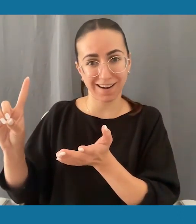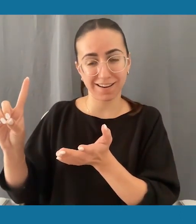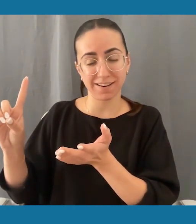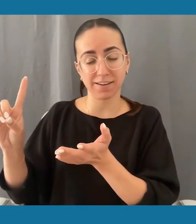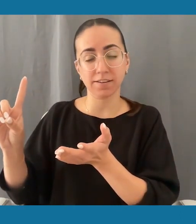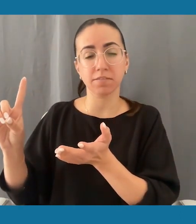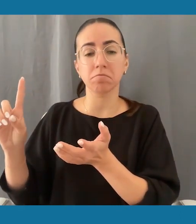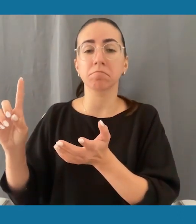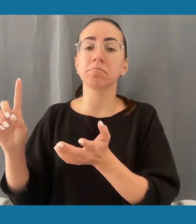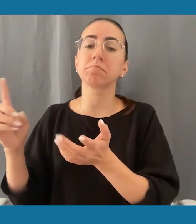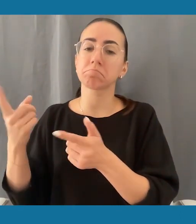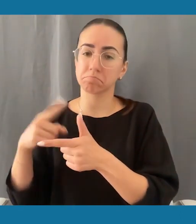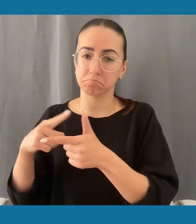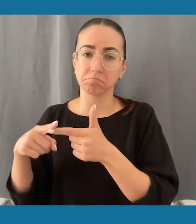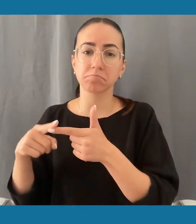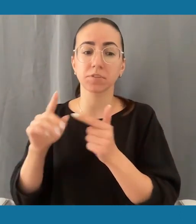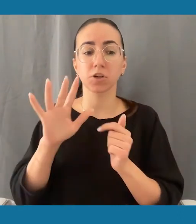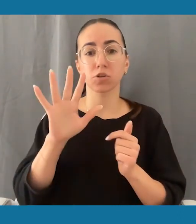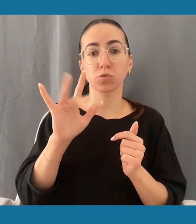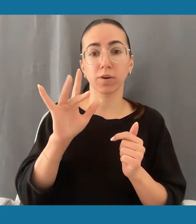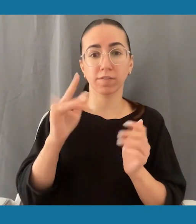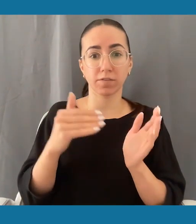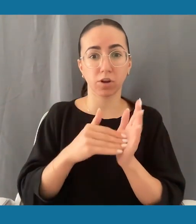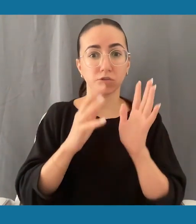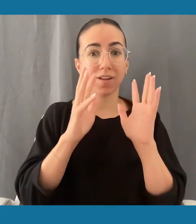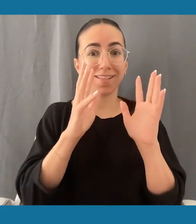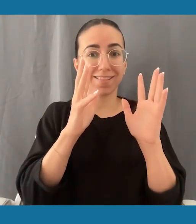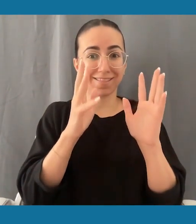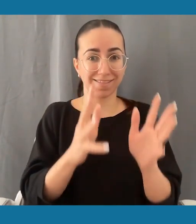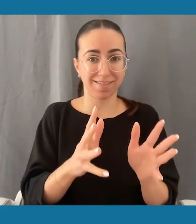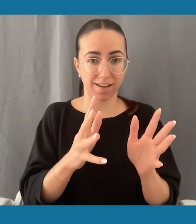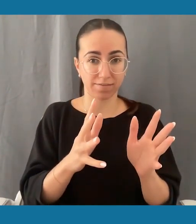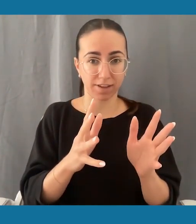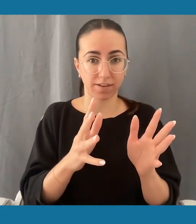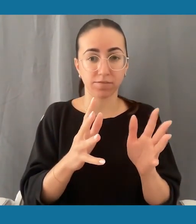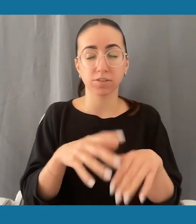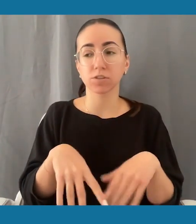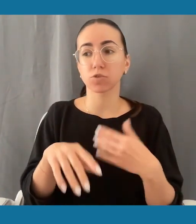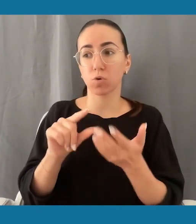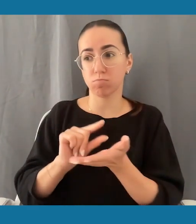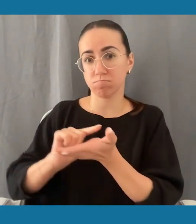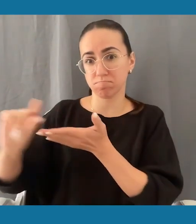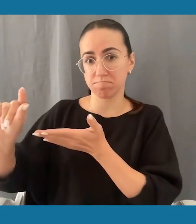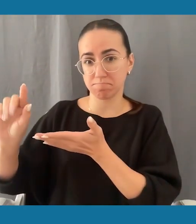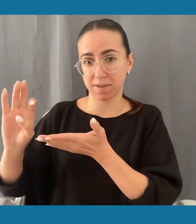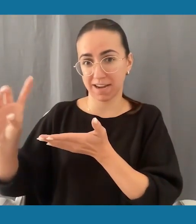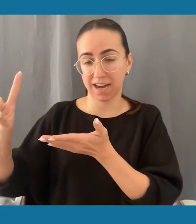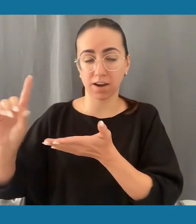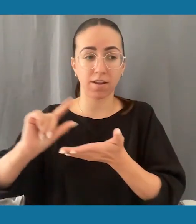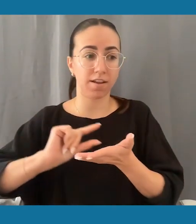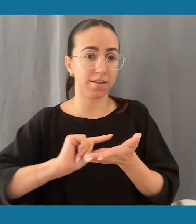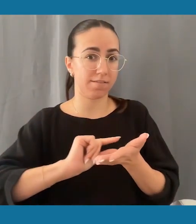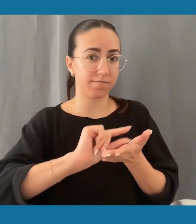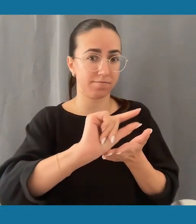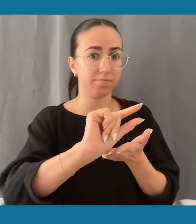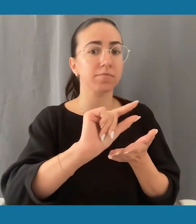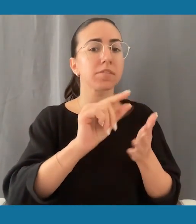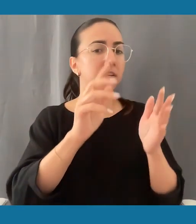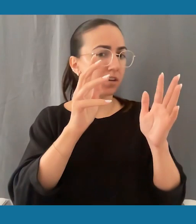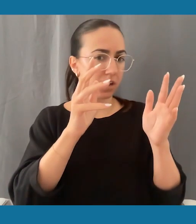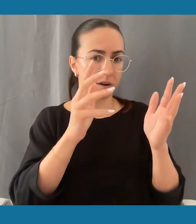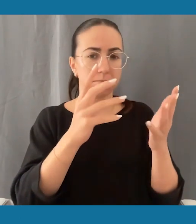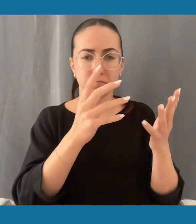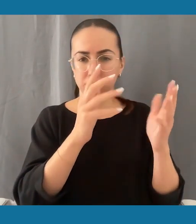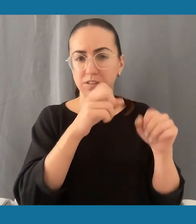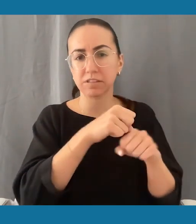lifetime, then $25,000 gets paid back to Medicaid, and the rest can go to other